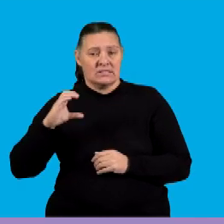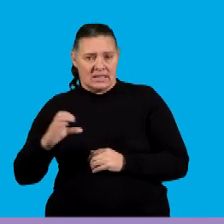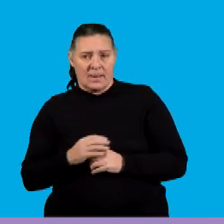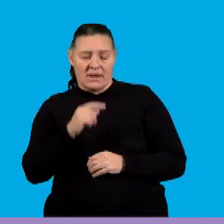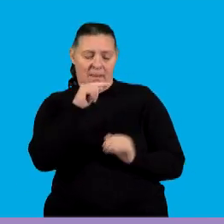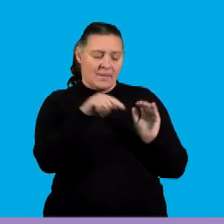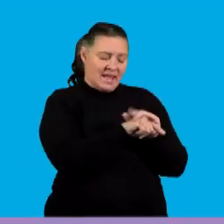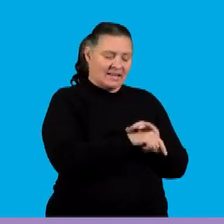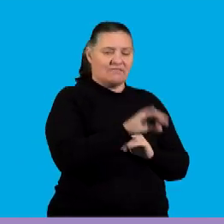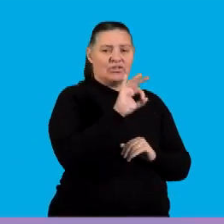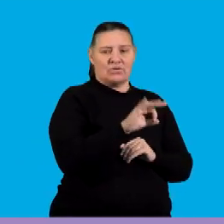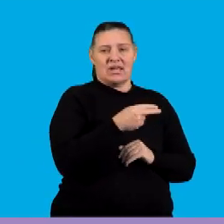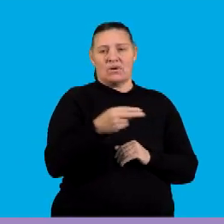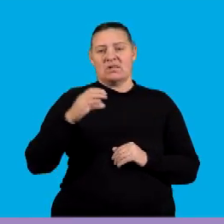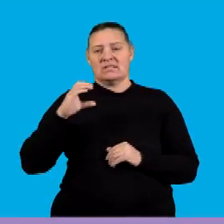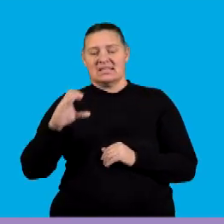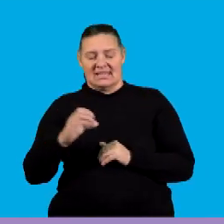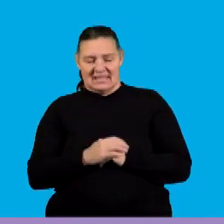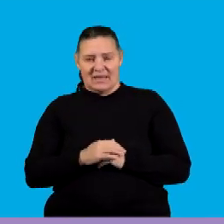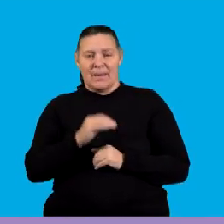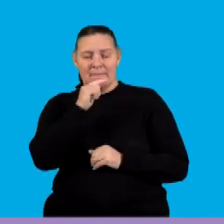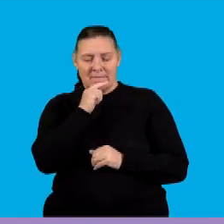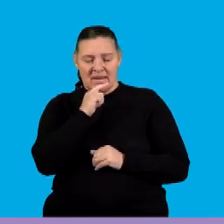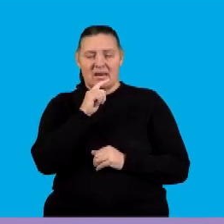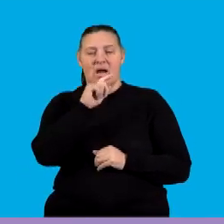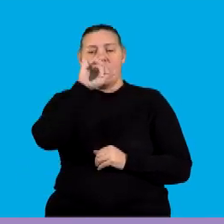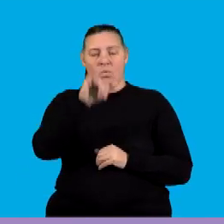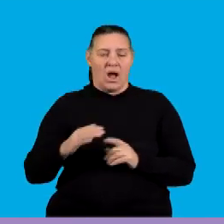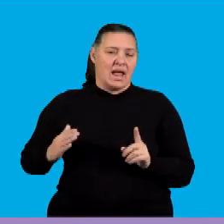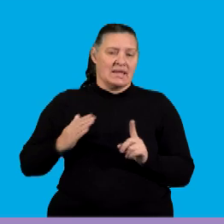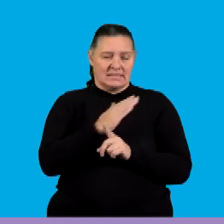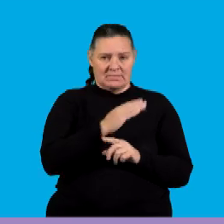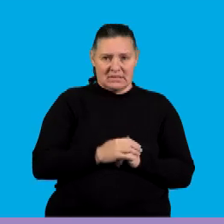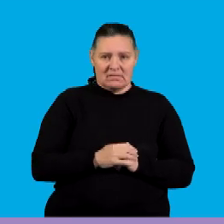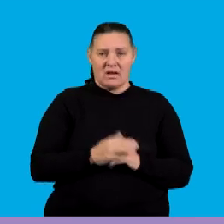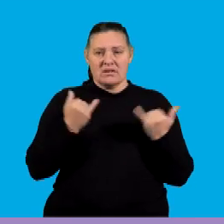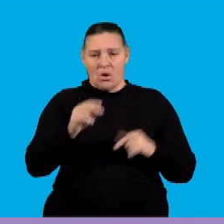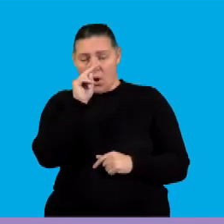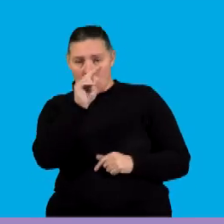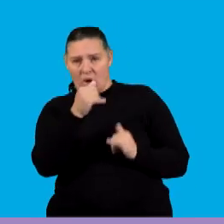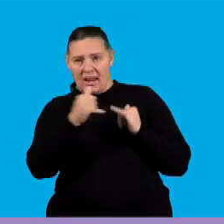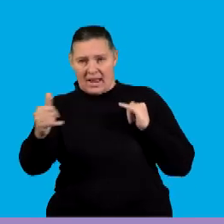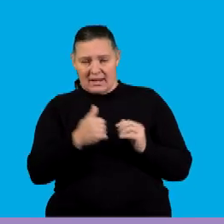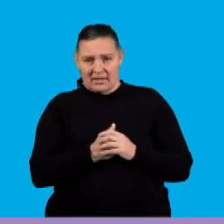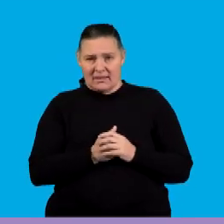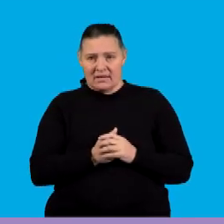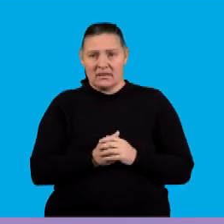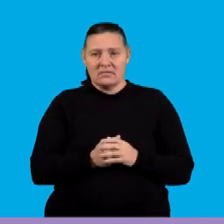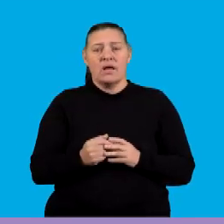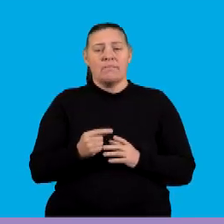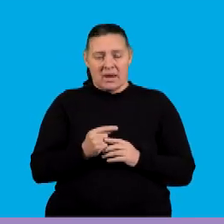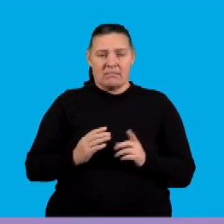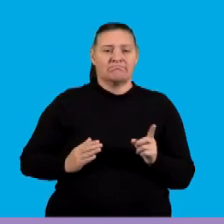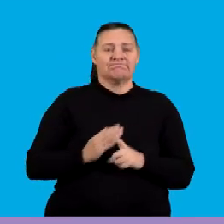a -3. And that is our y-intercept. And if you look at our line there, we can see that it